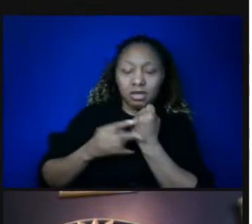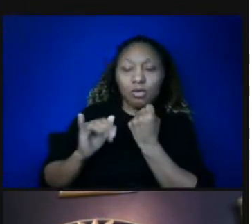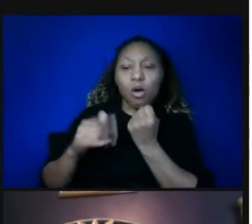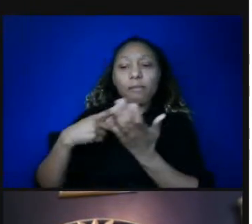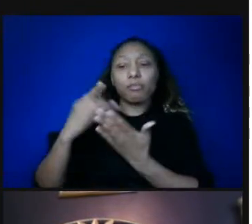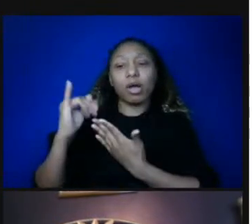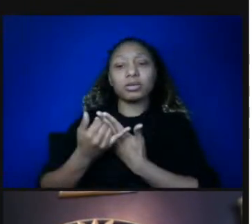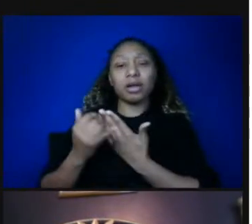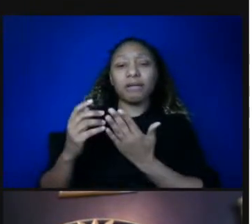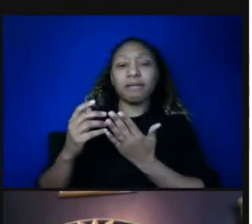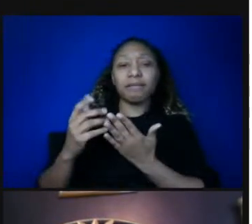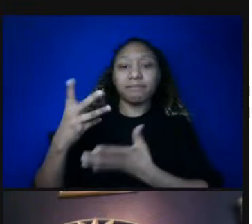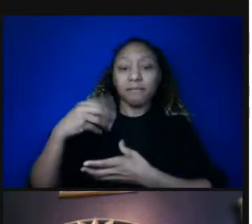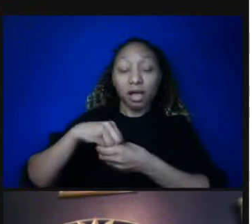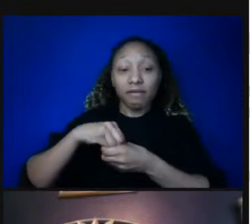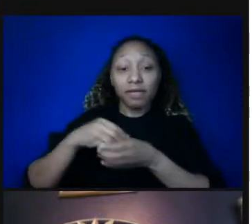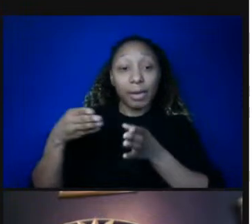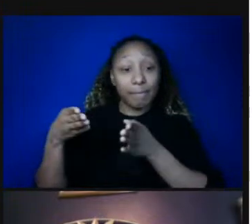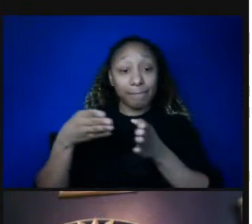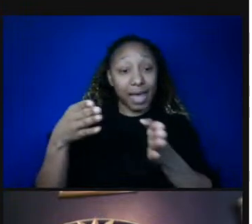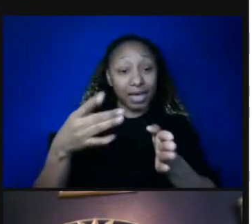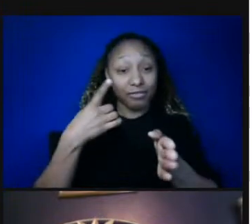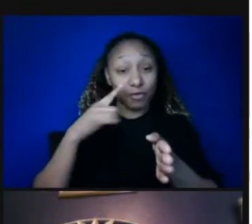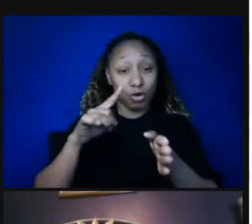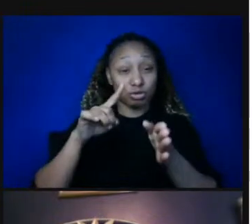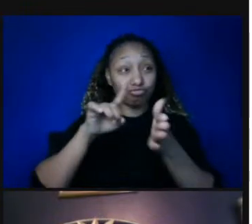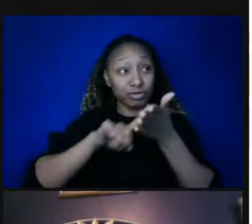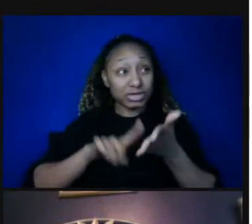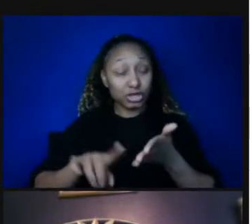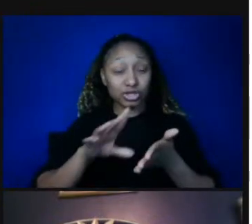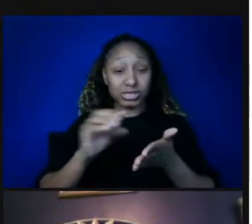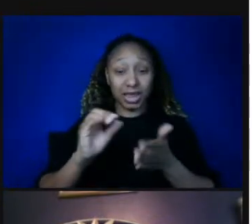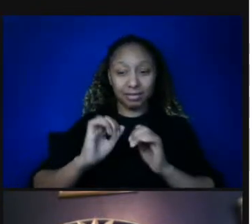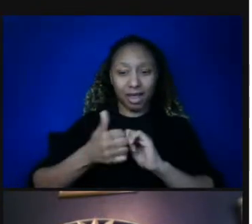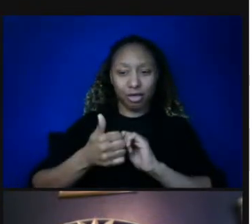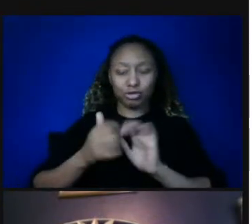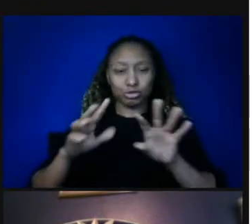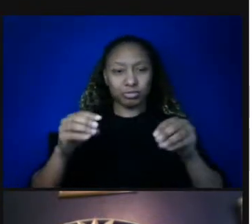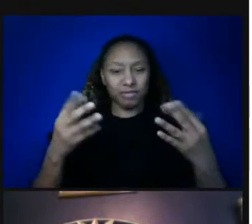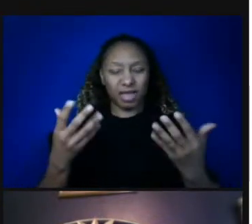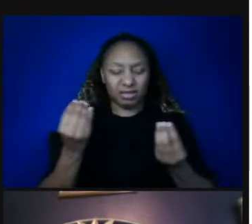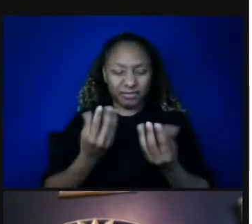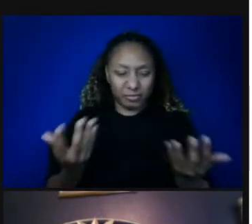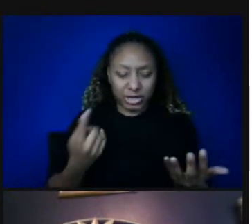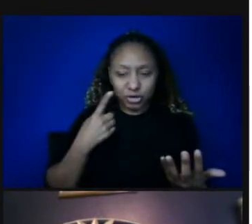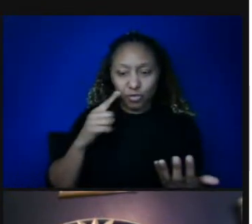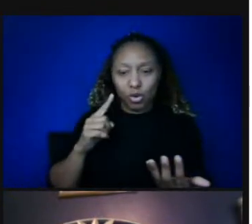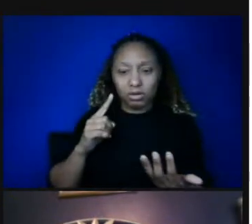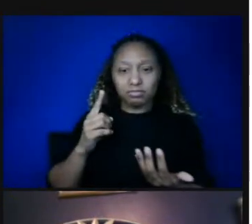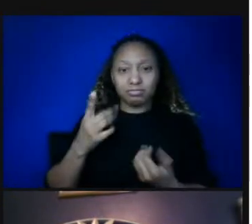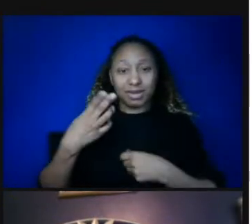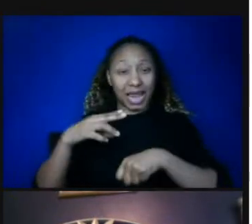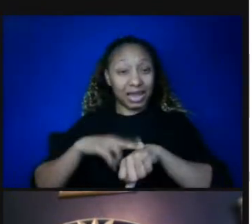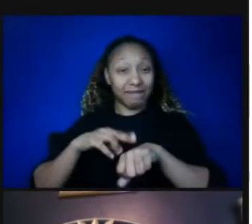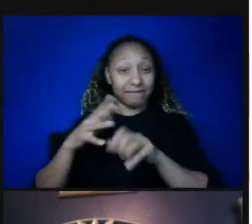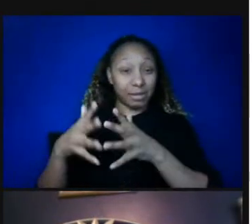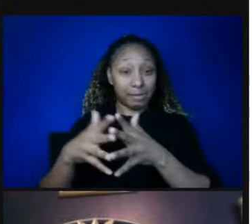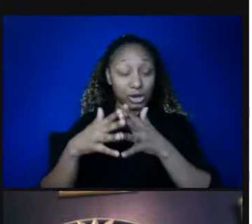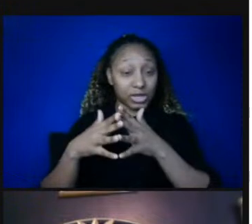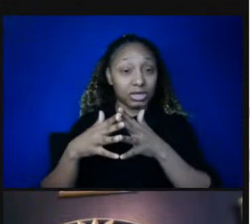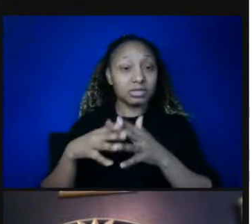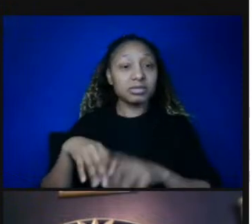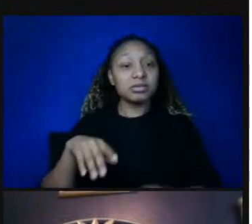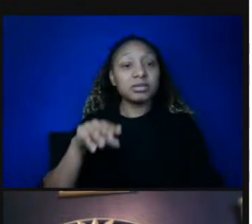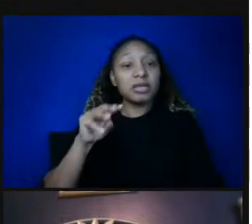be a path for researchers and descendants to find records and documents pertaining to Native Americans. Mayis is a